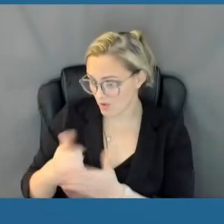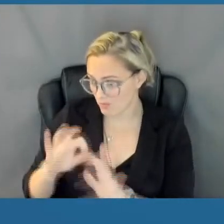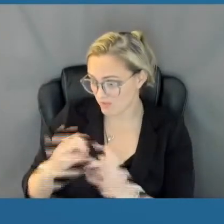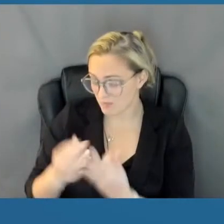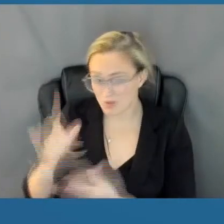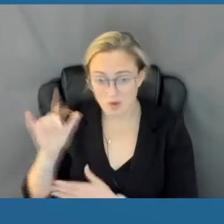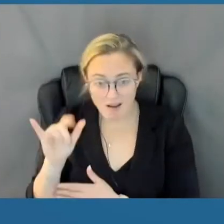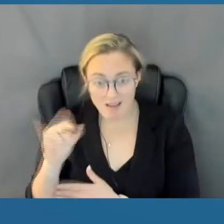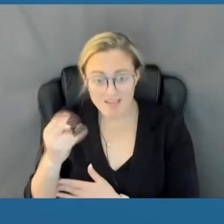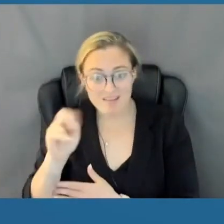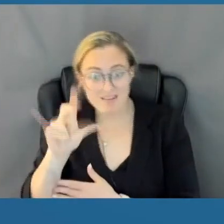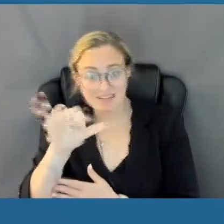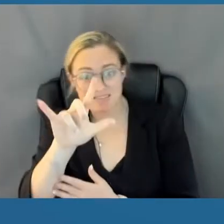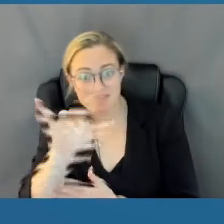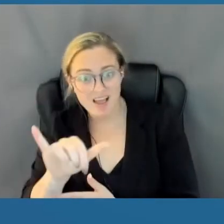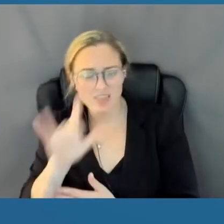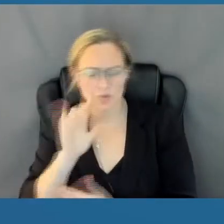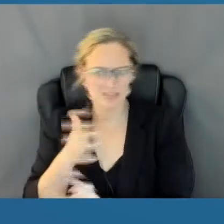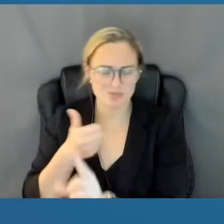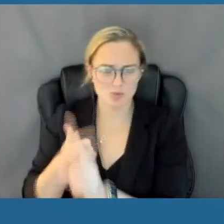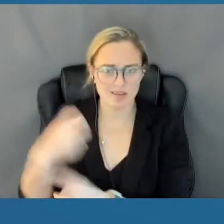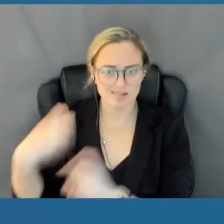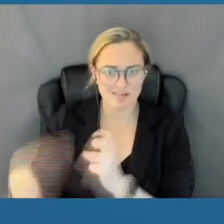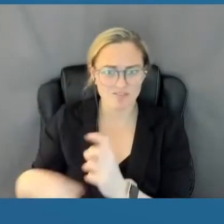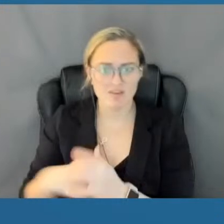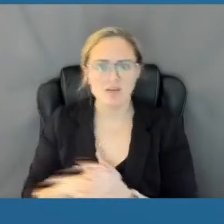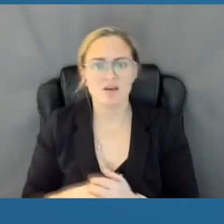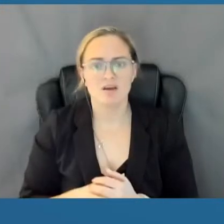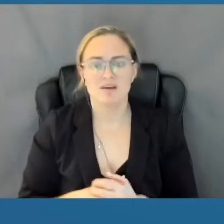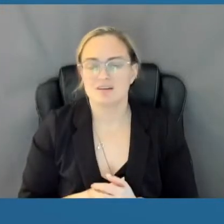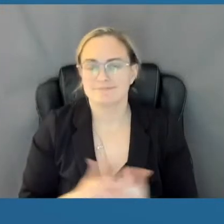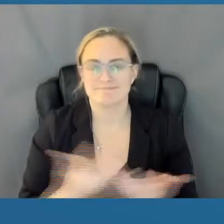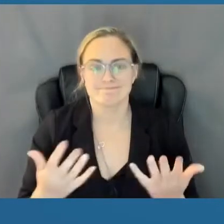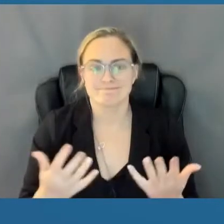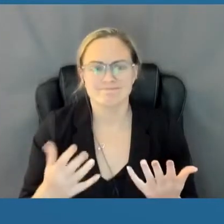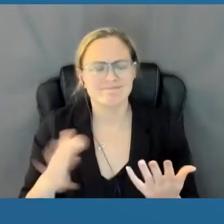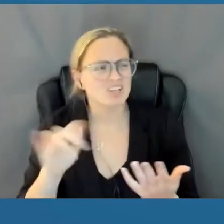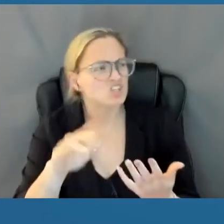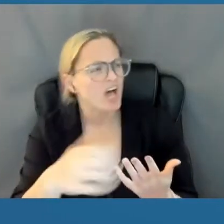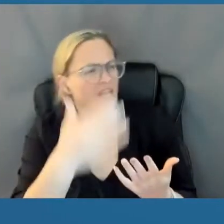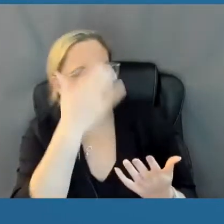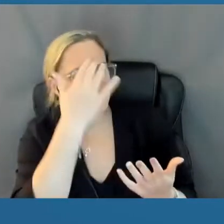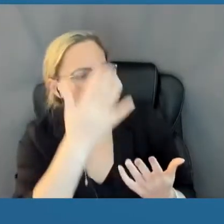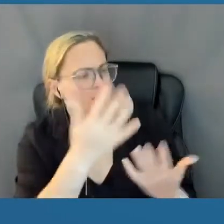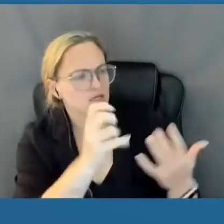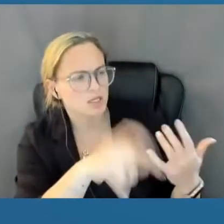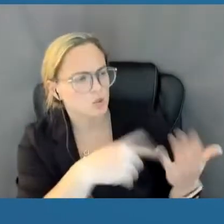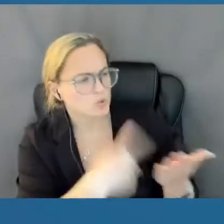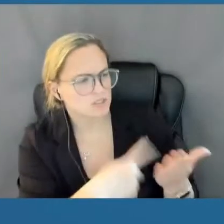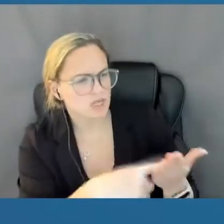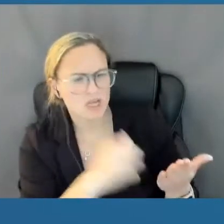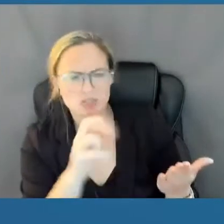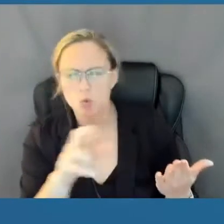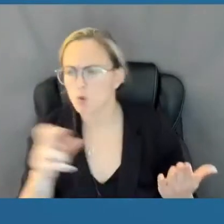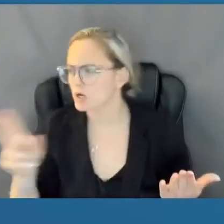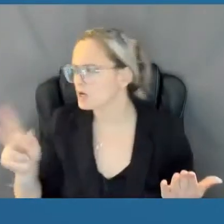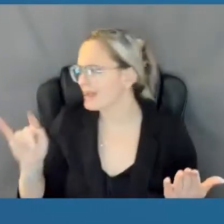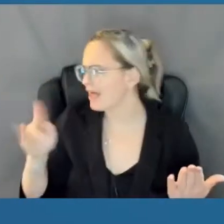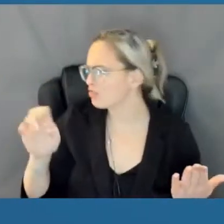Hudson Valley where they seem to hit the hardest. But Jackie, want to talk about that, or is that Catherine? Catherine